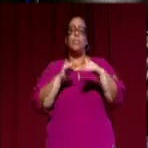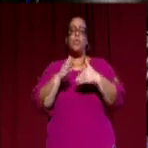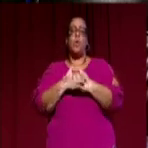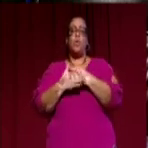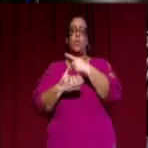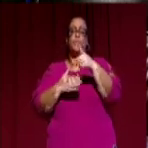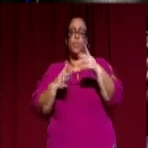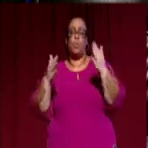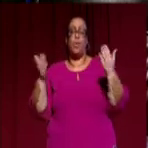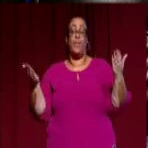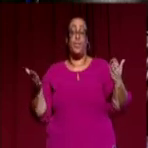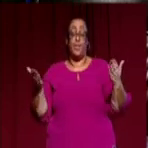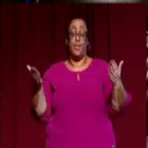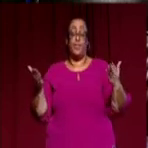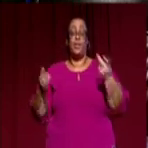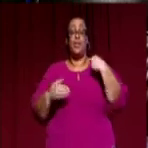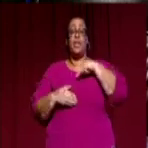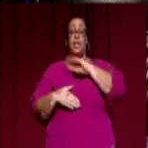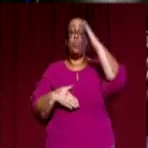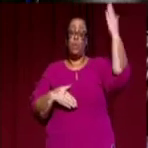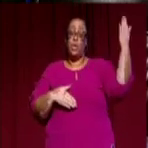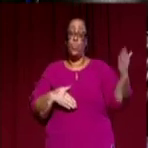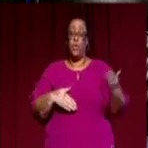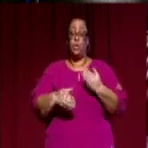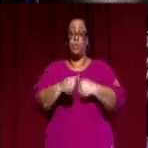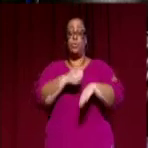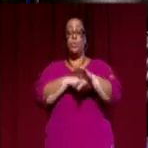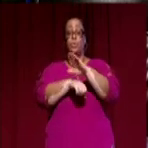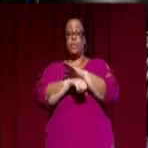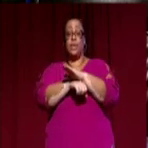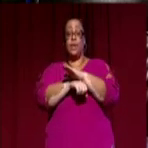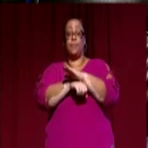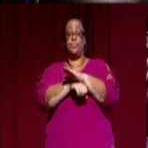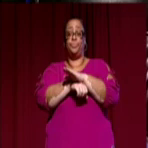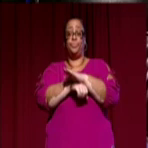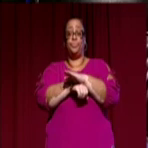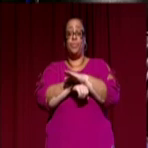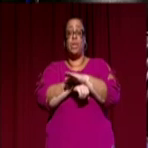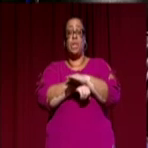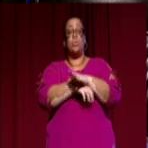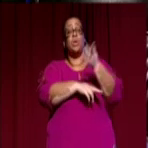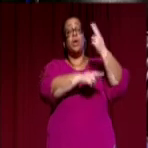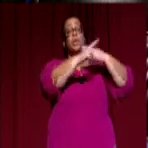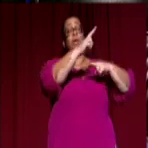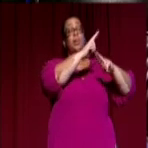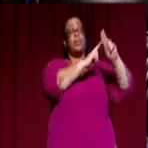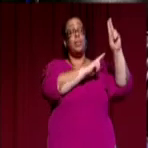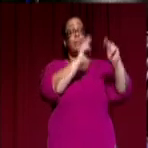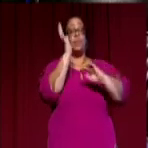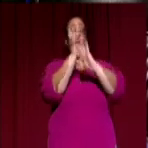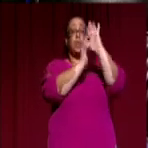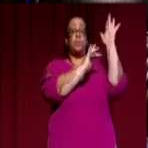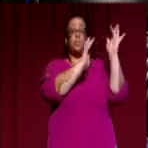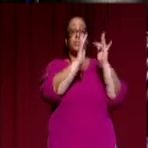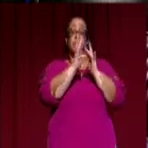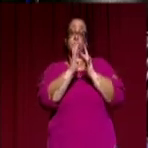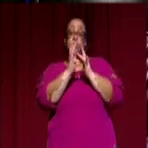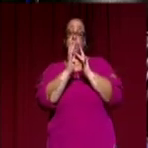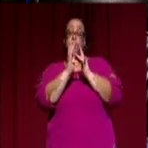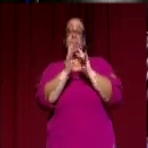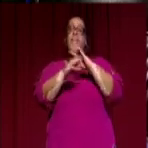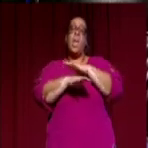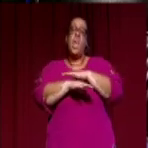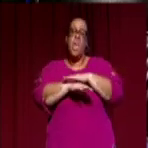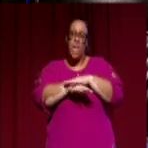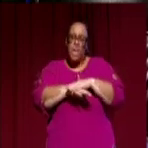here, and we welcome you tonight. And we're just going to lift up Jesus and console people. People are at